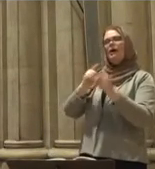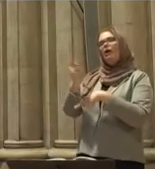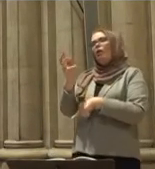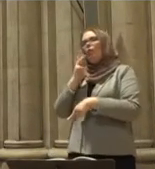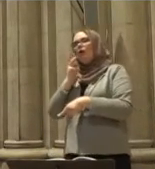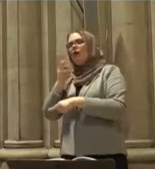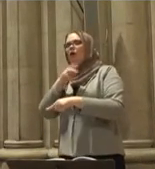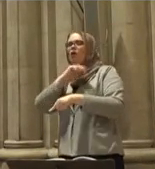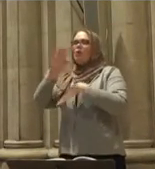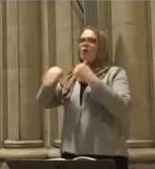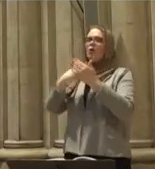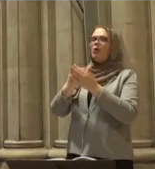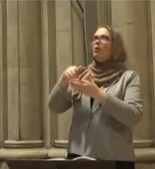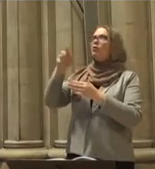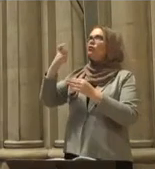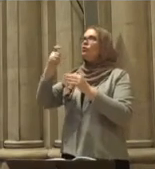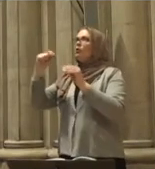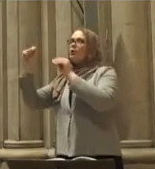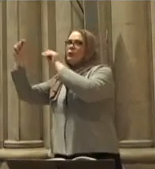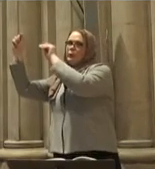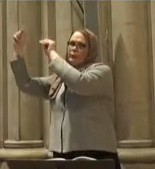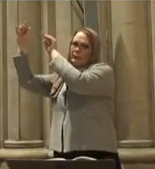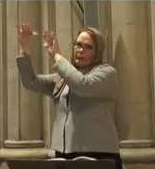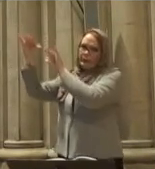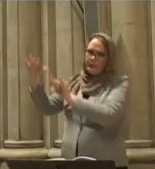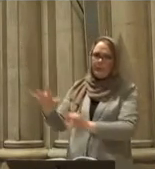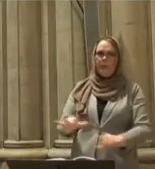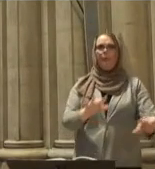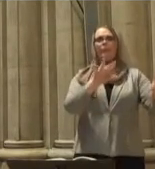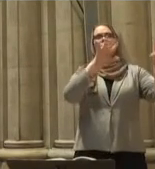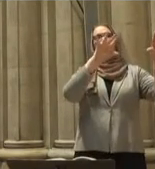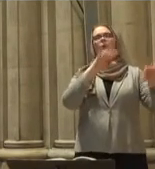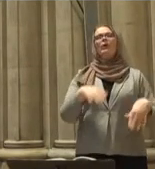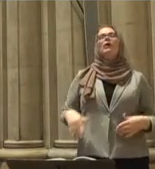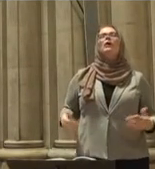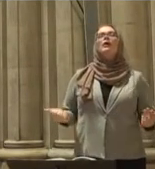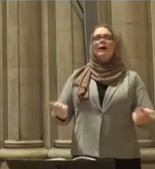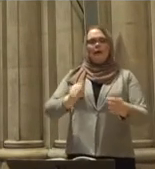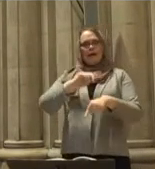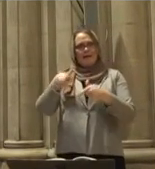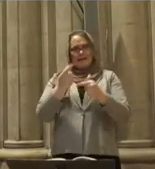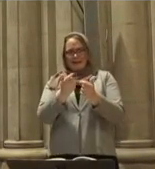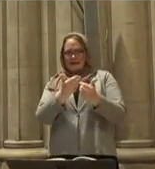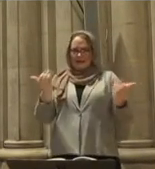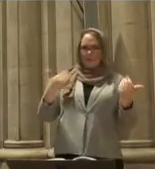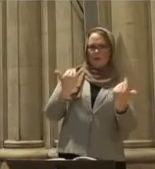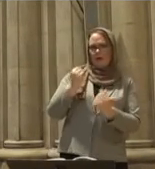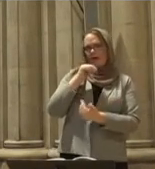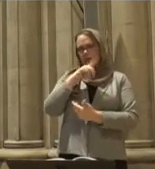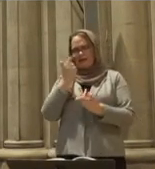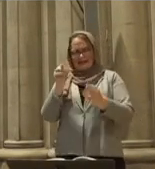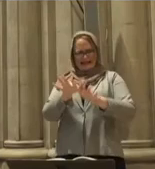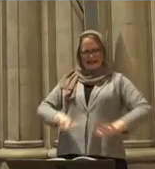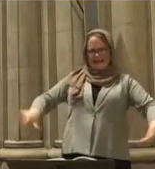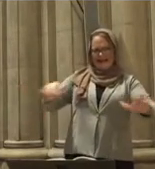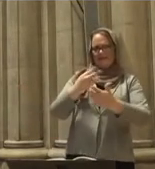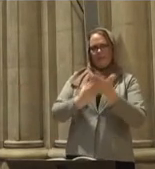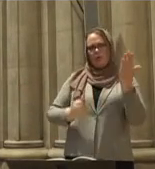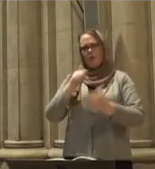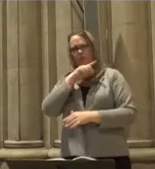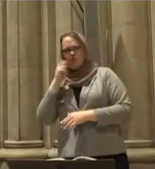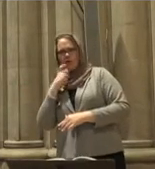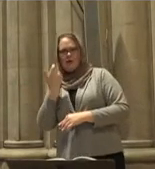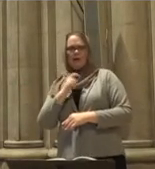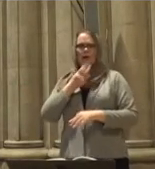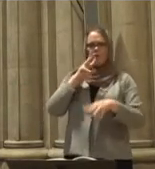appear. And it was so. God called the dry land earth, and the waters that were gathered together